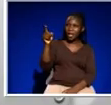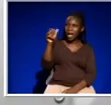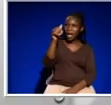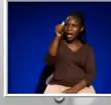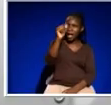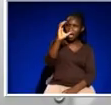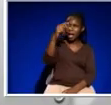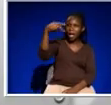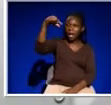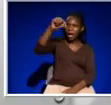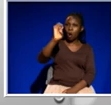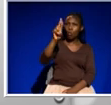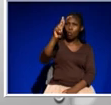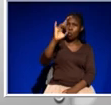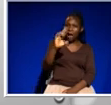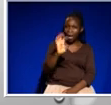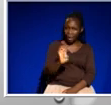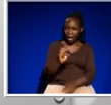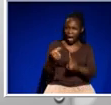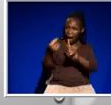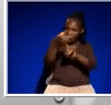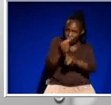and utilize.